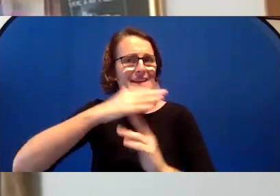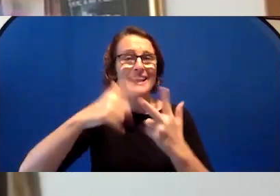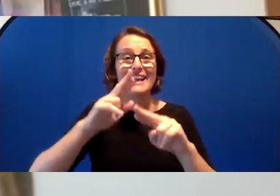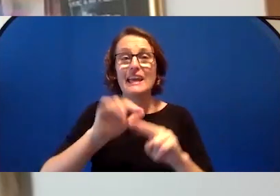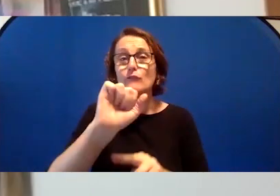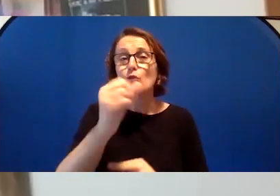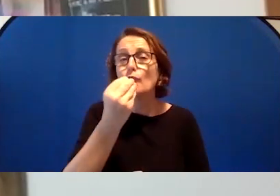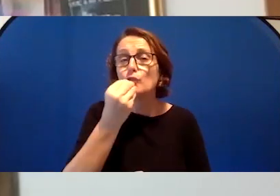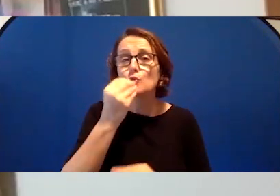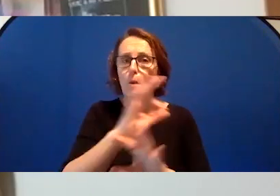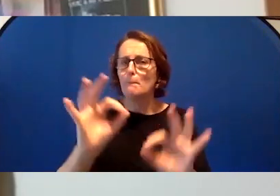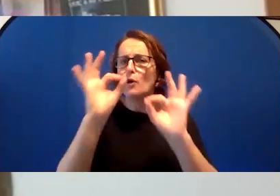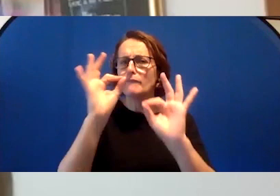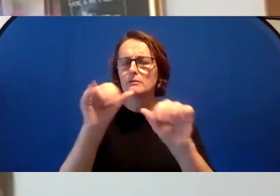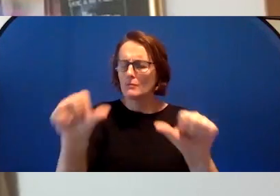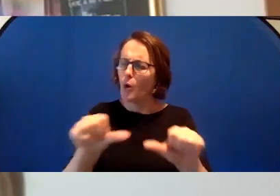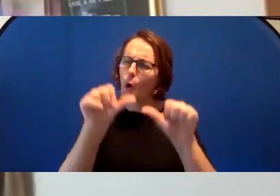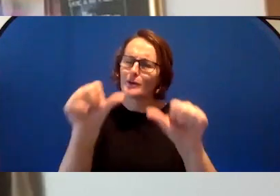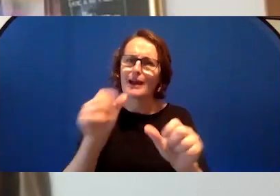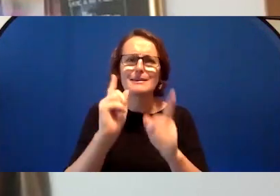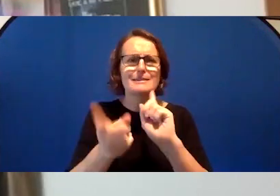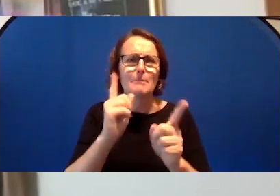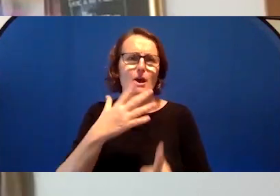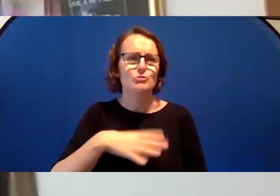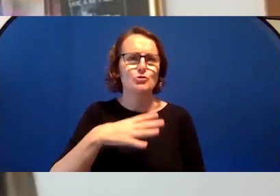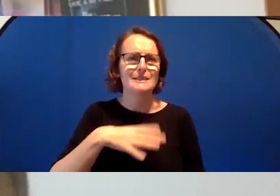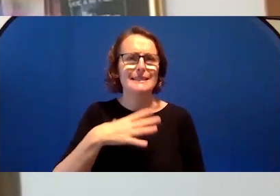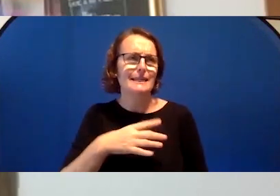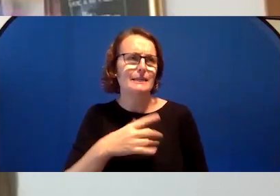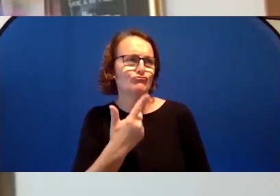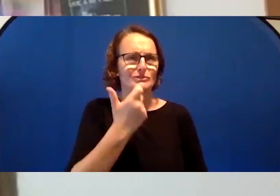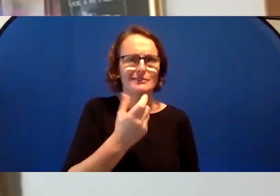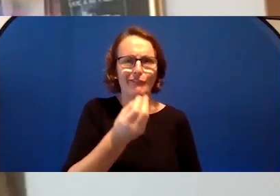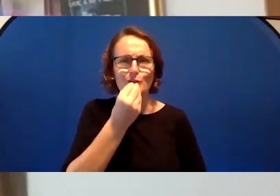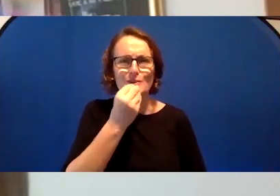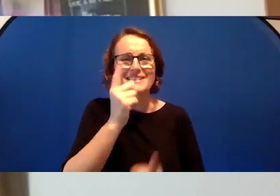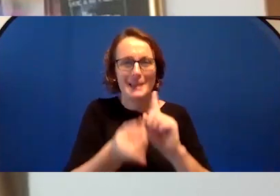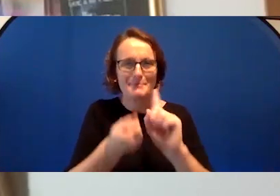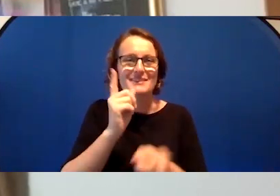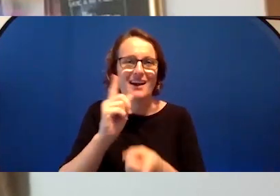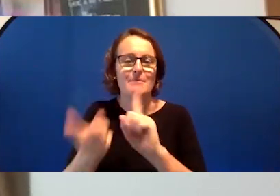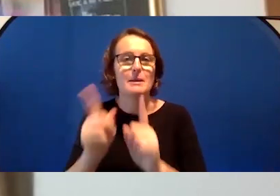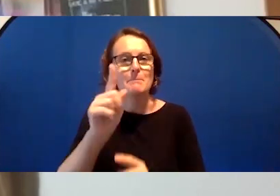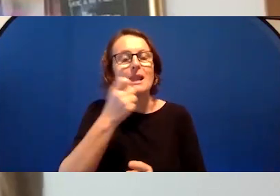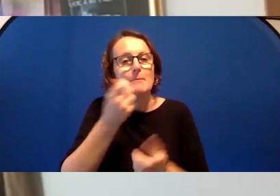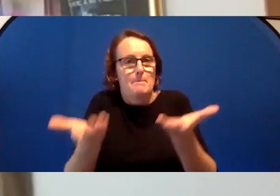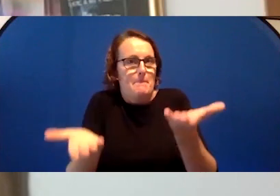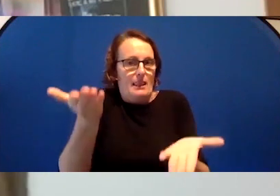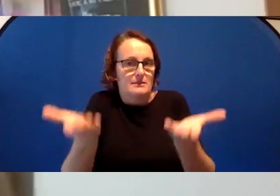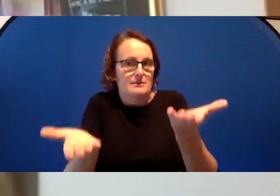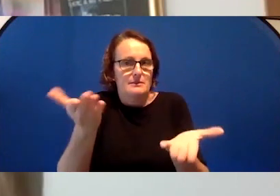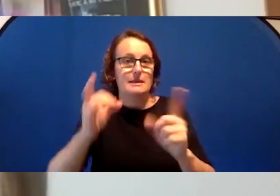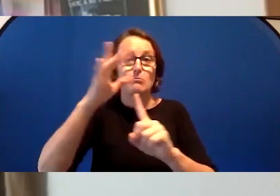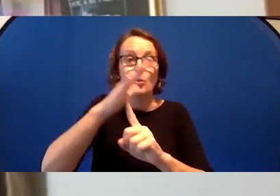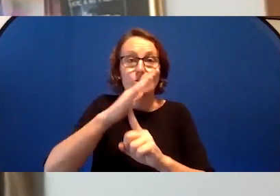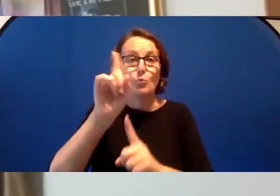perfect all the time. Sometimes you might just need the comfort of a familiar food. It's just all about balance and really what